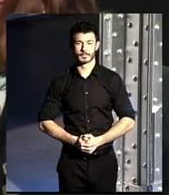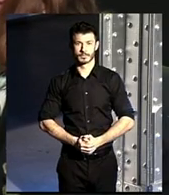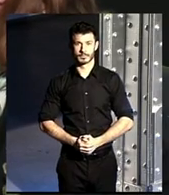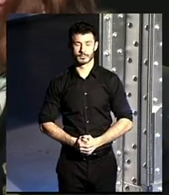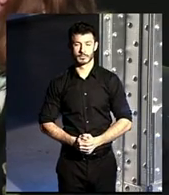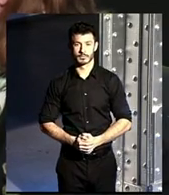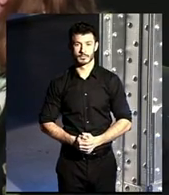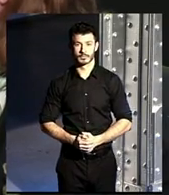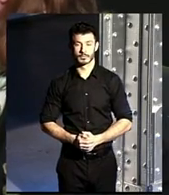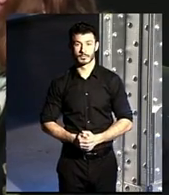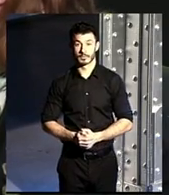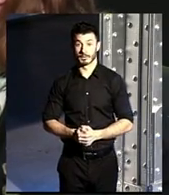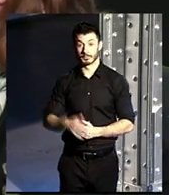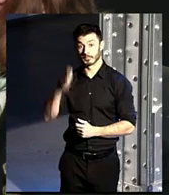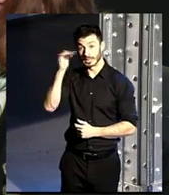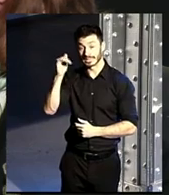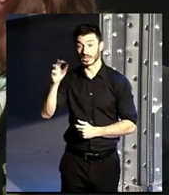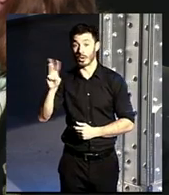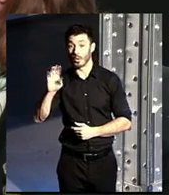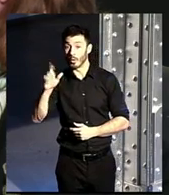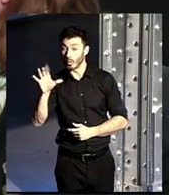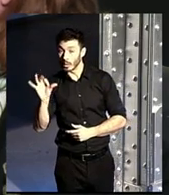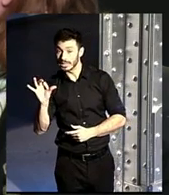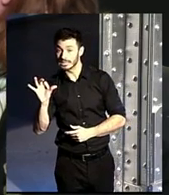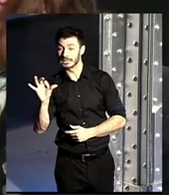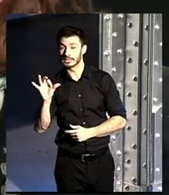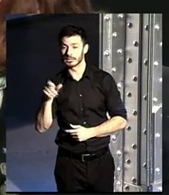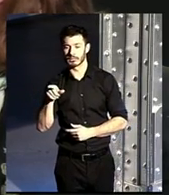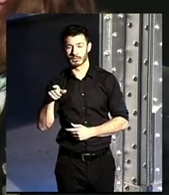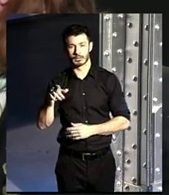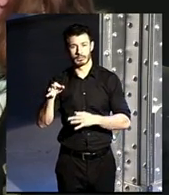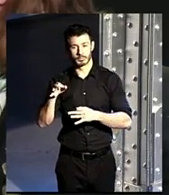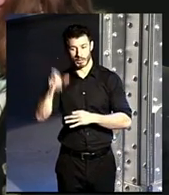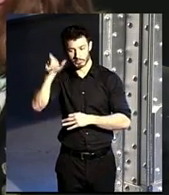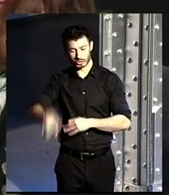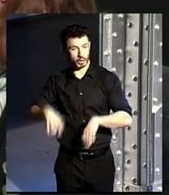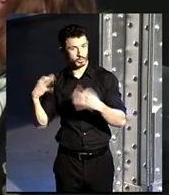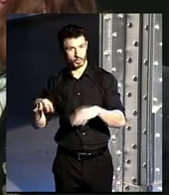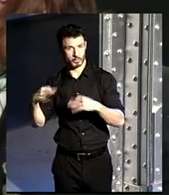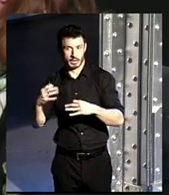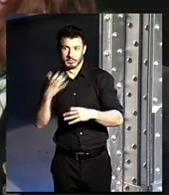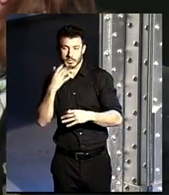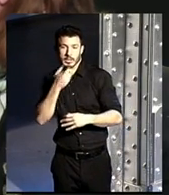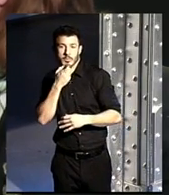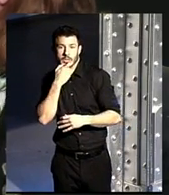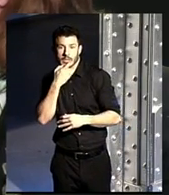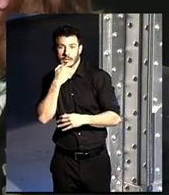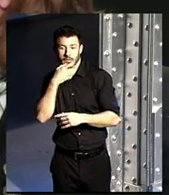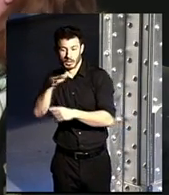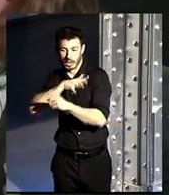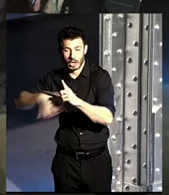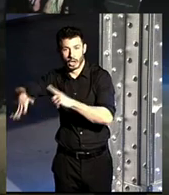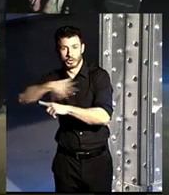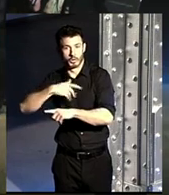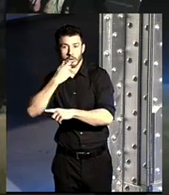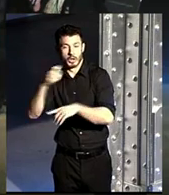Time Traveler. Mientras que H.G. Wells lo que hace es colocar a una persona normal inglesa dentro de un entorno inglés